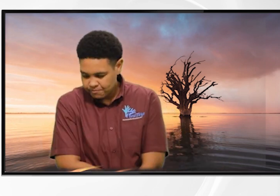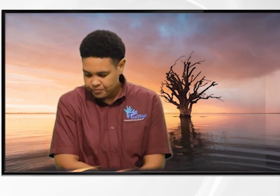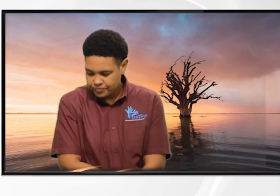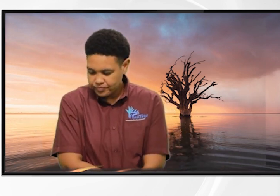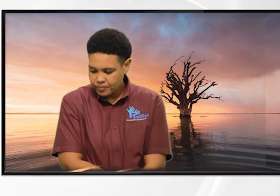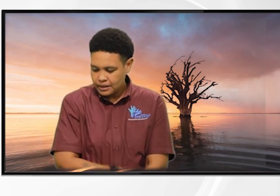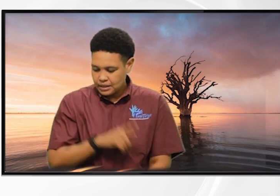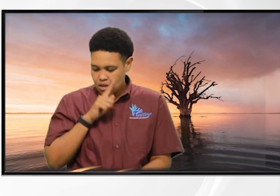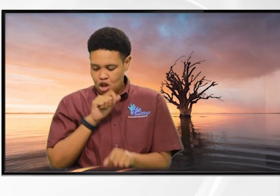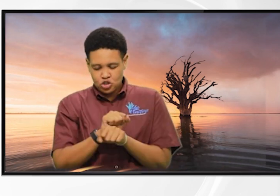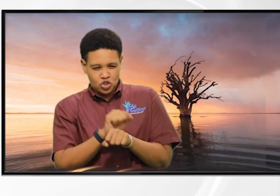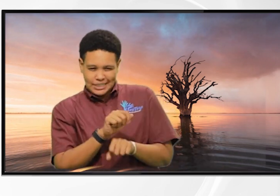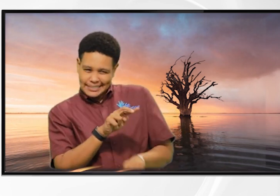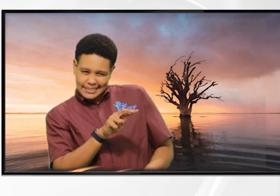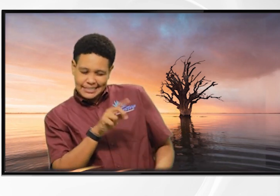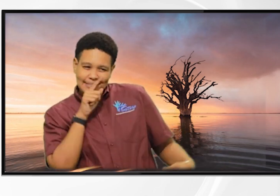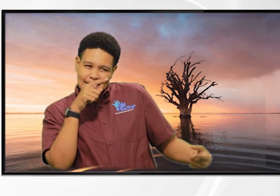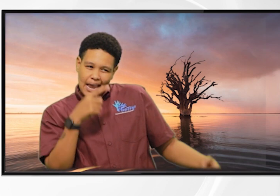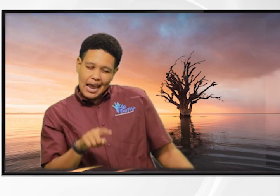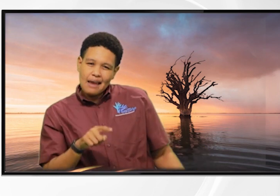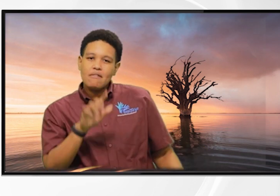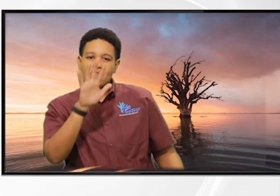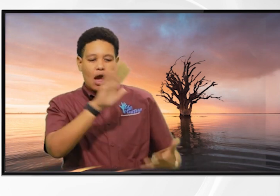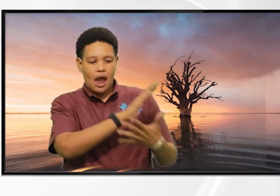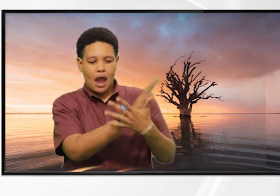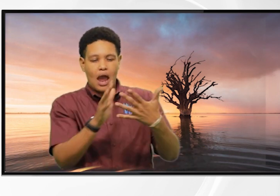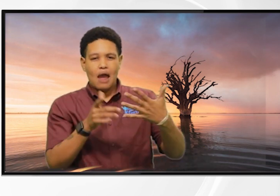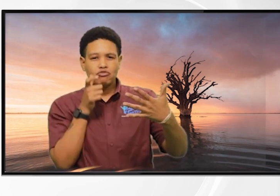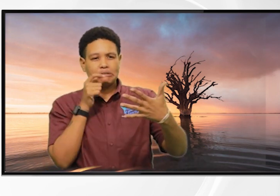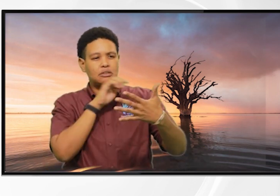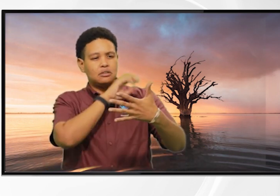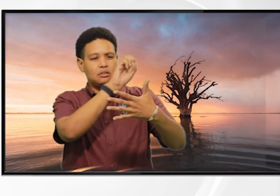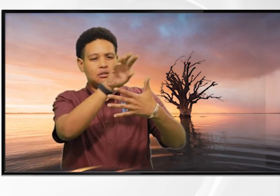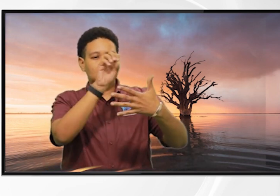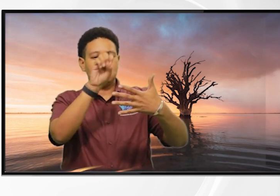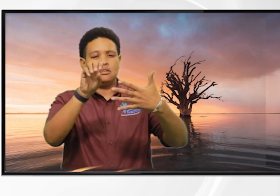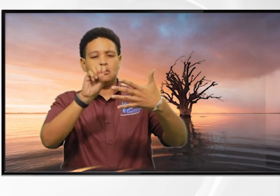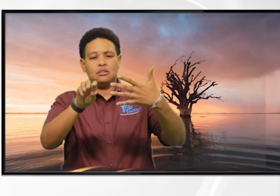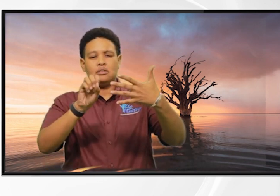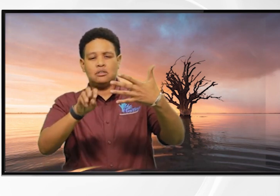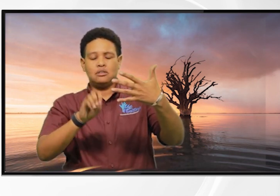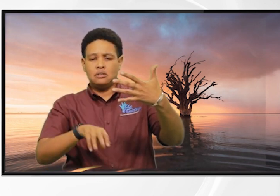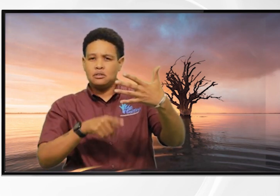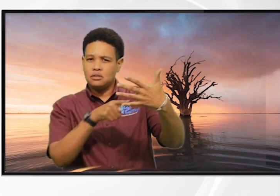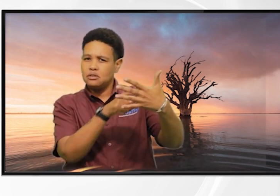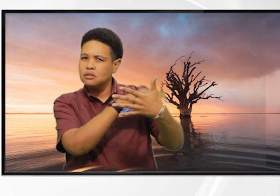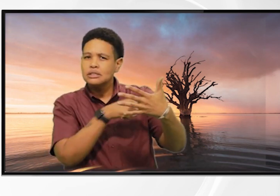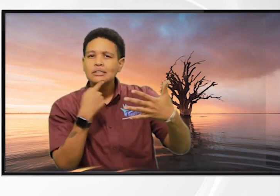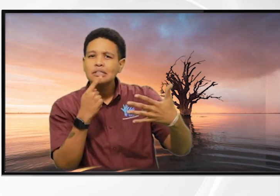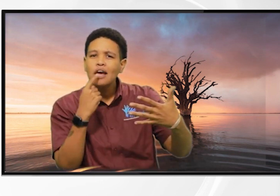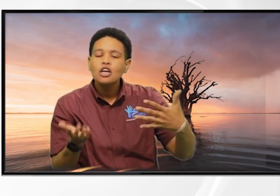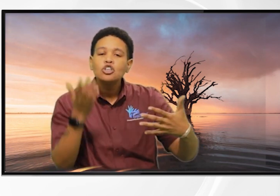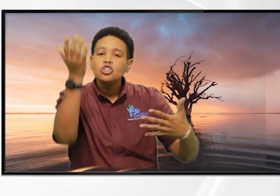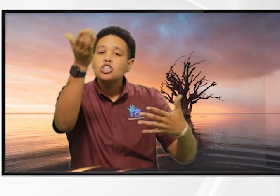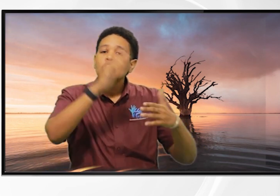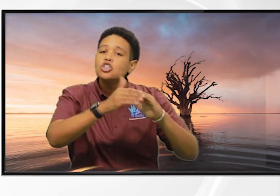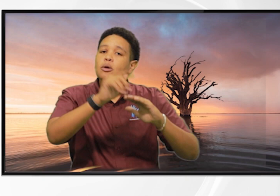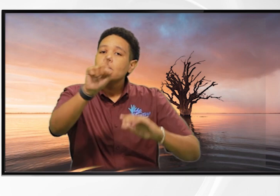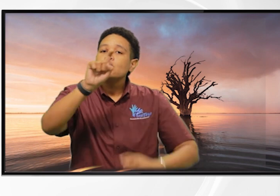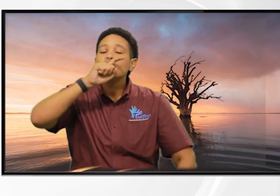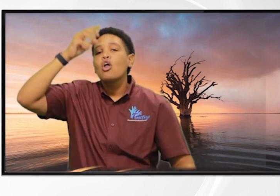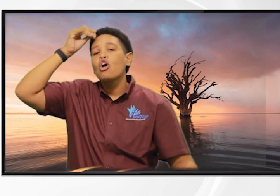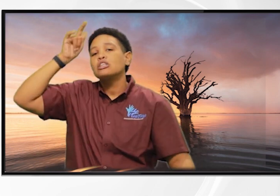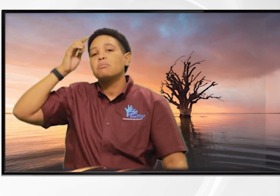uncertainty evident in the 5 conclusions suggests that at the very least, Jamaica should